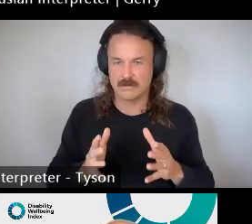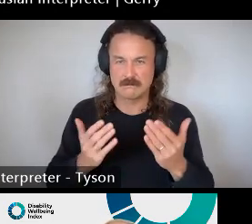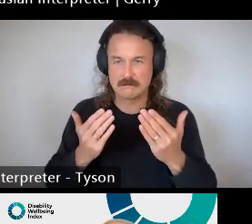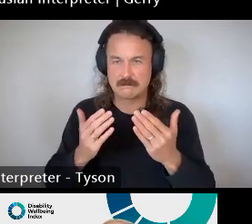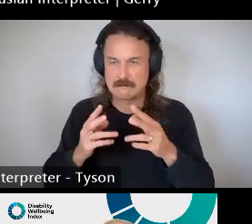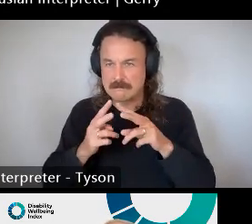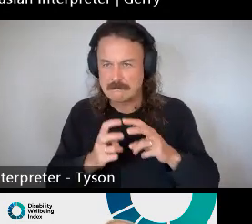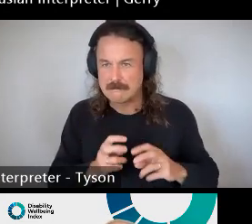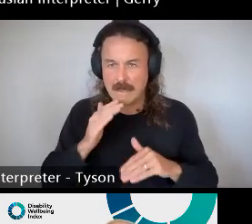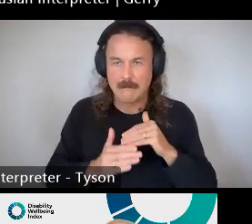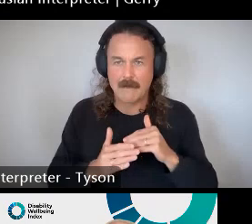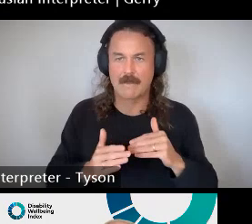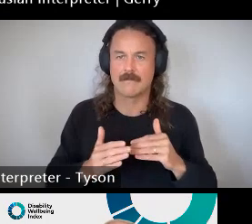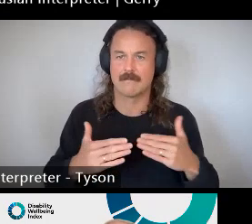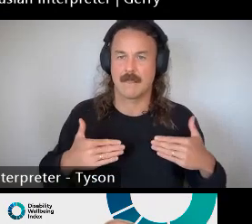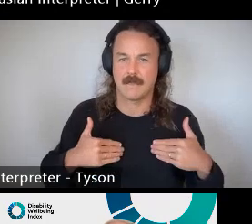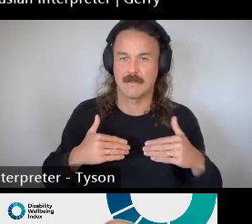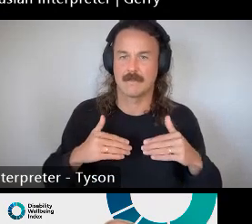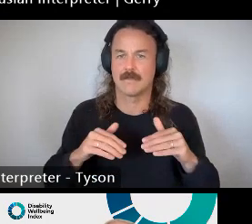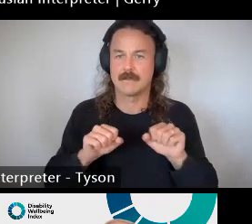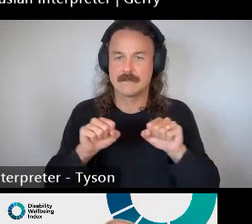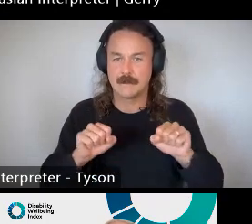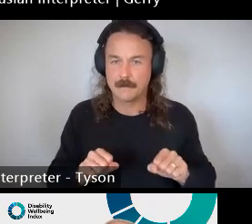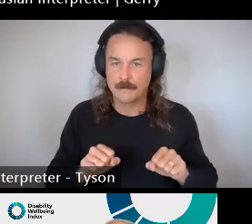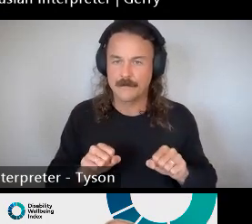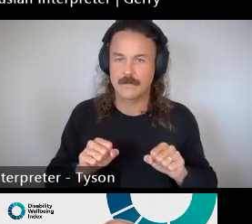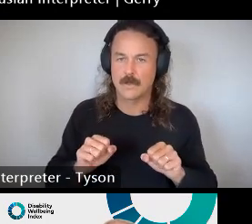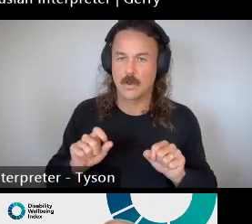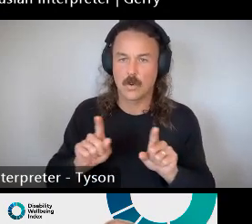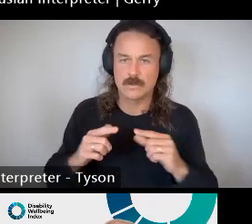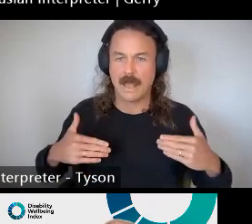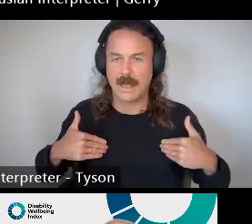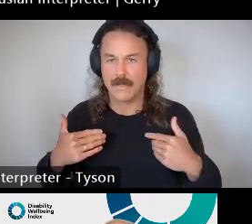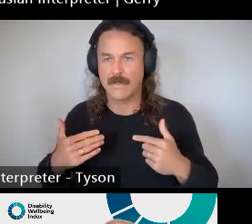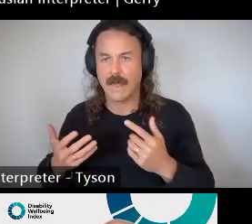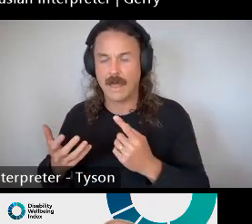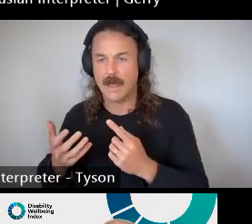in health and disability. He's been the leader of a team evaluating